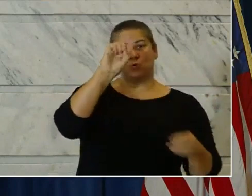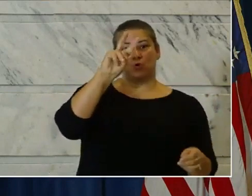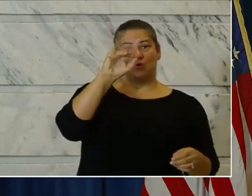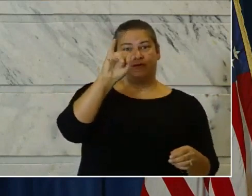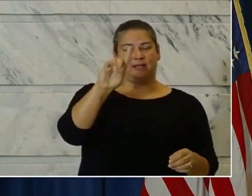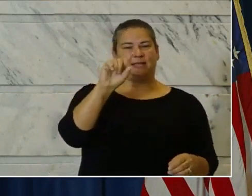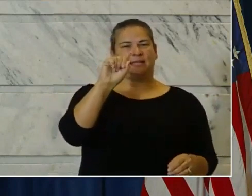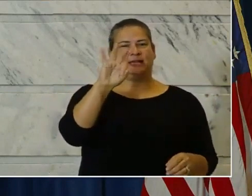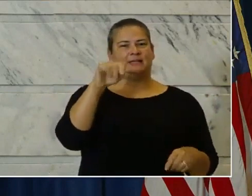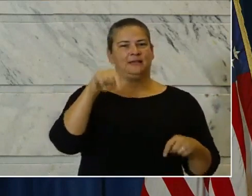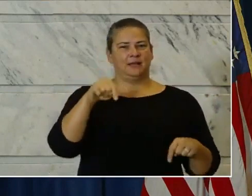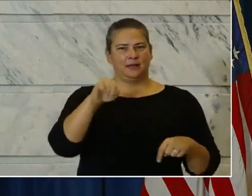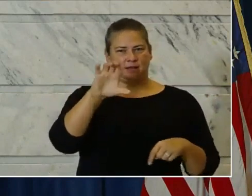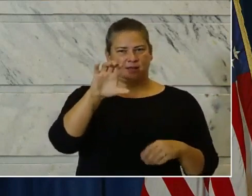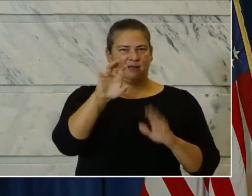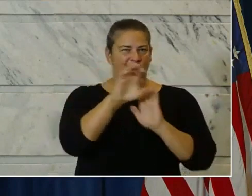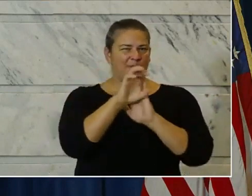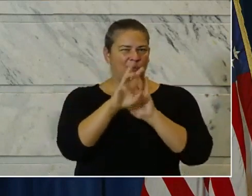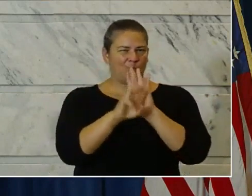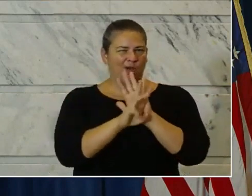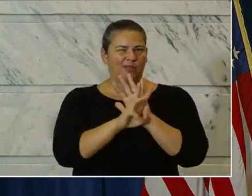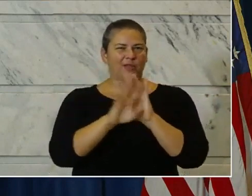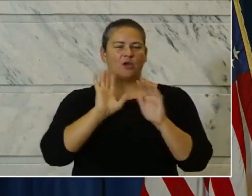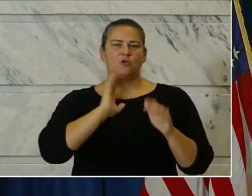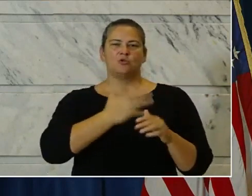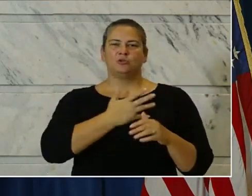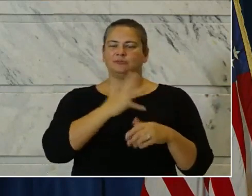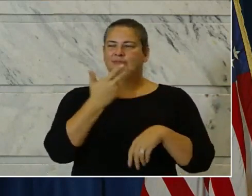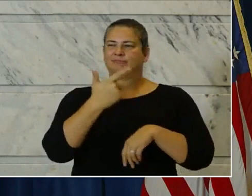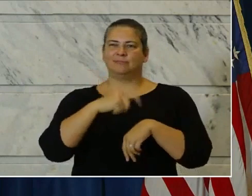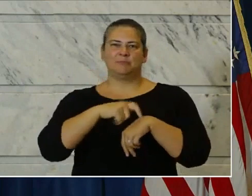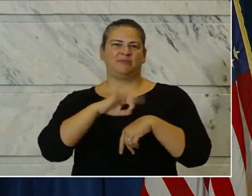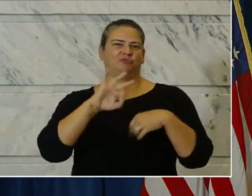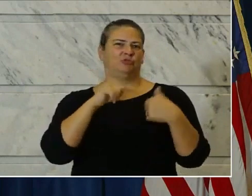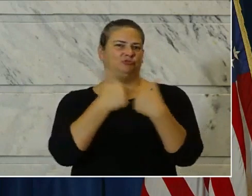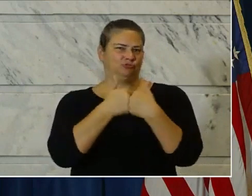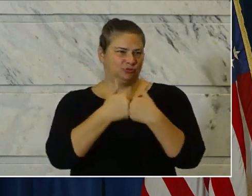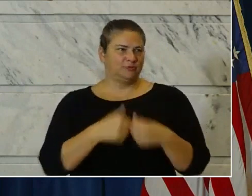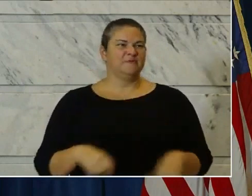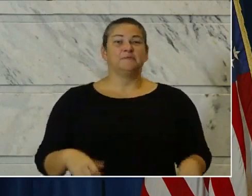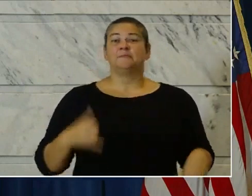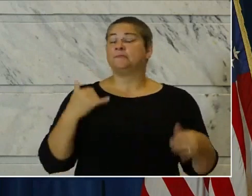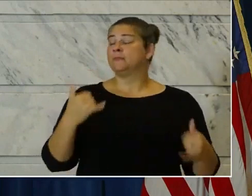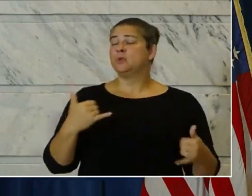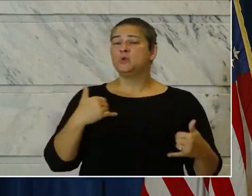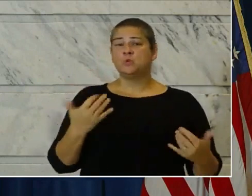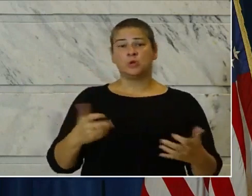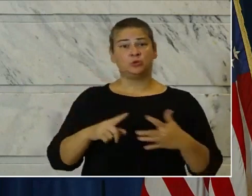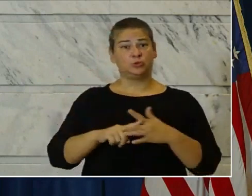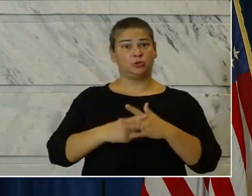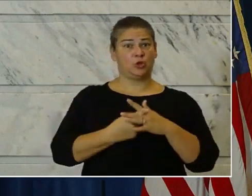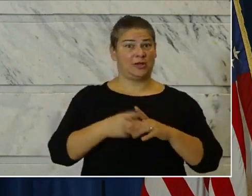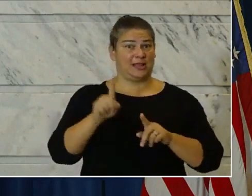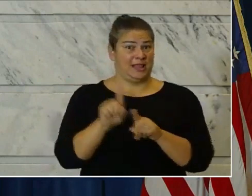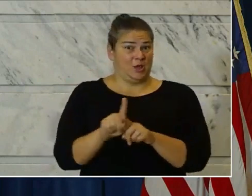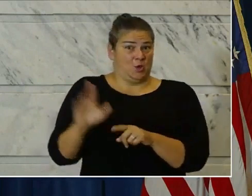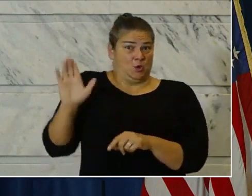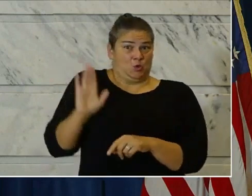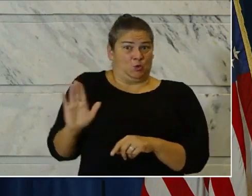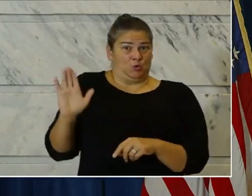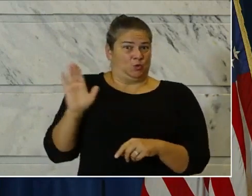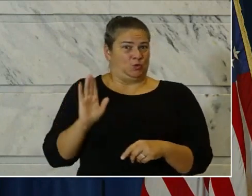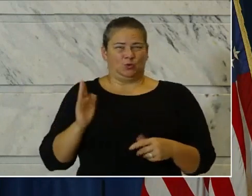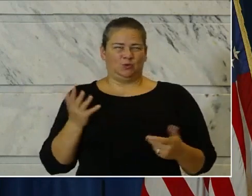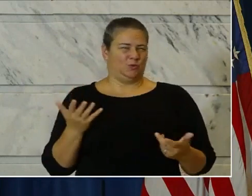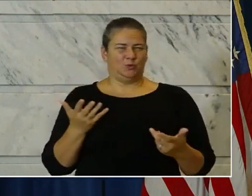here in the Commonwealth, the challenge of our times. You know what? I'll start the way that we used to always start because we